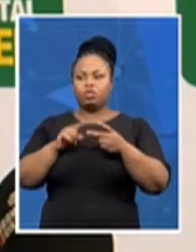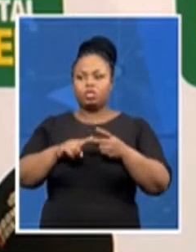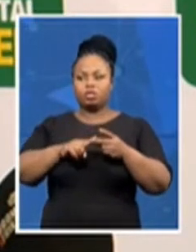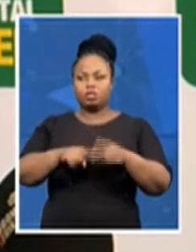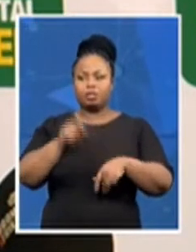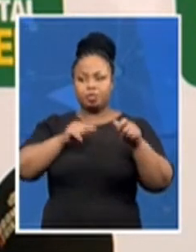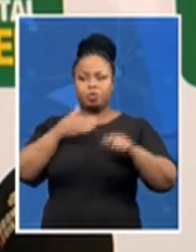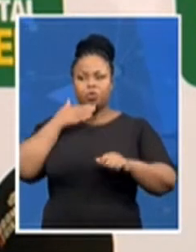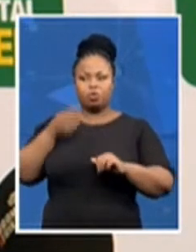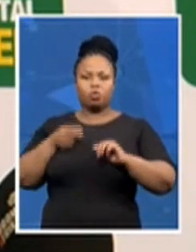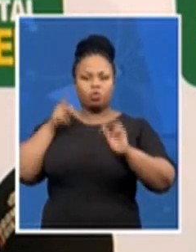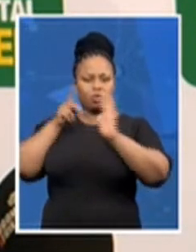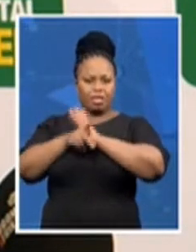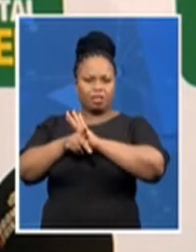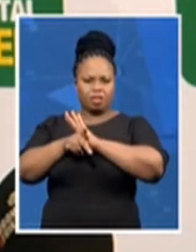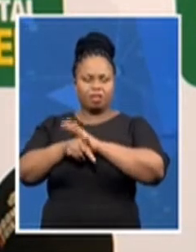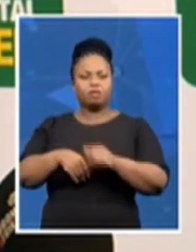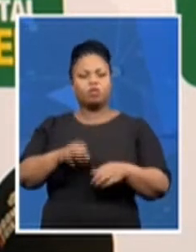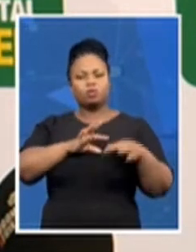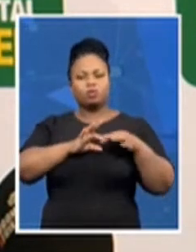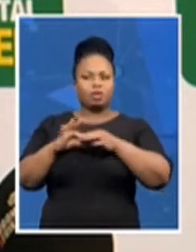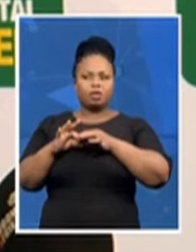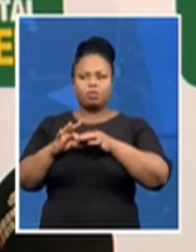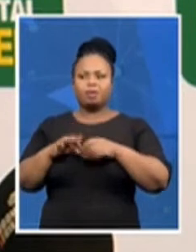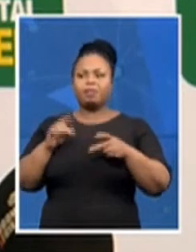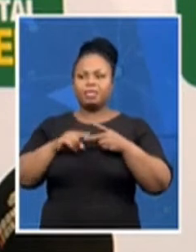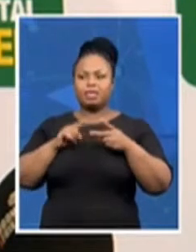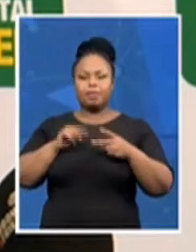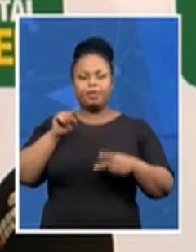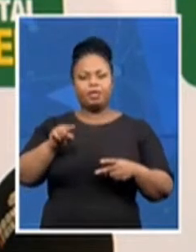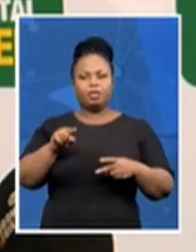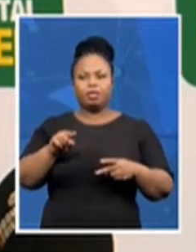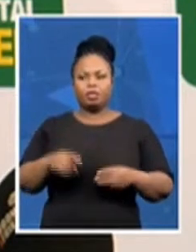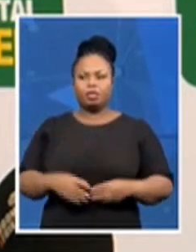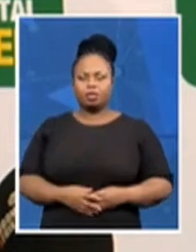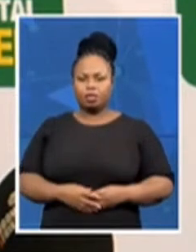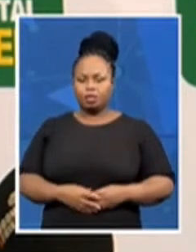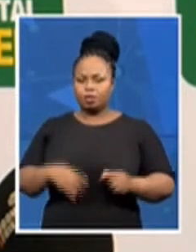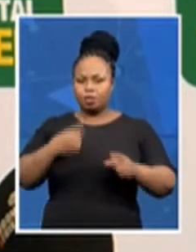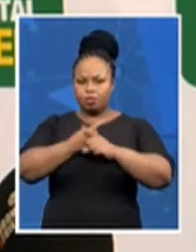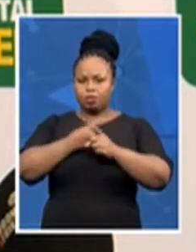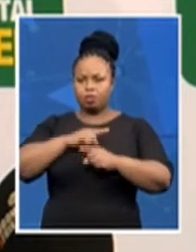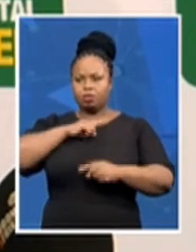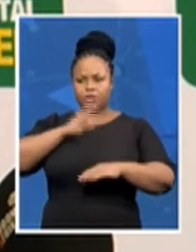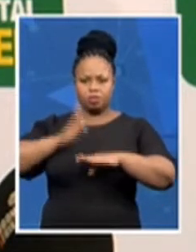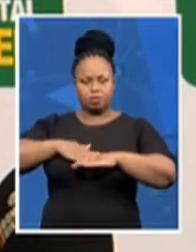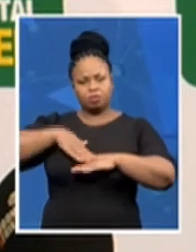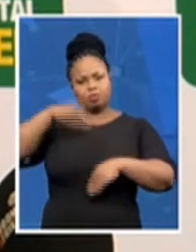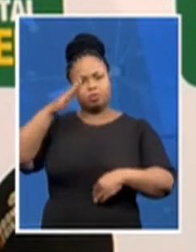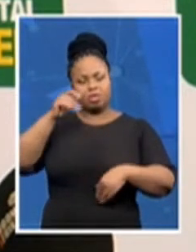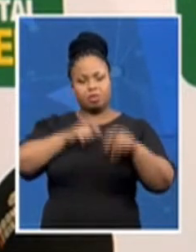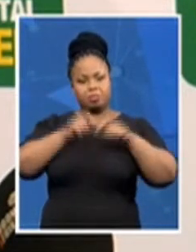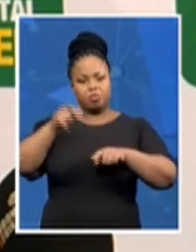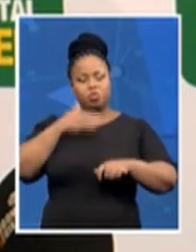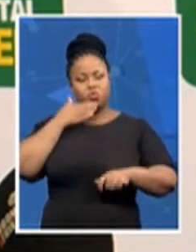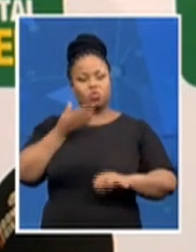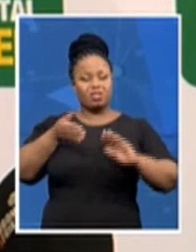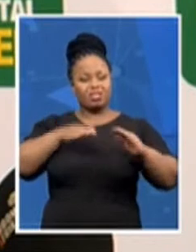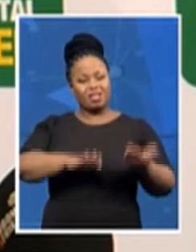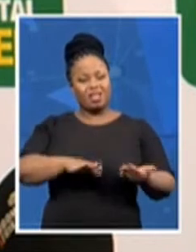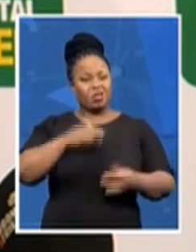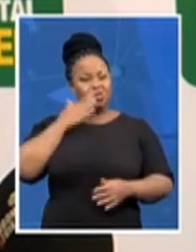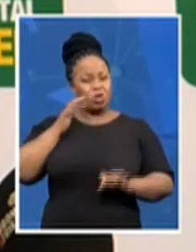related to the unrest. The highest record number of deaths during the unrest were in eThekwini,